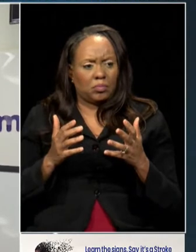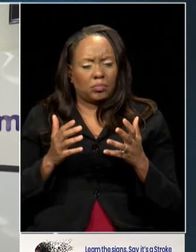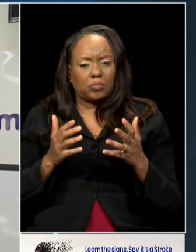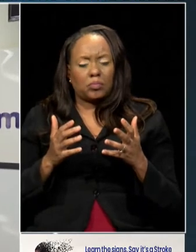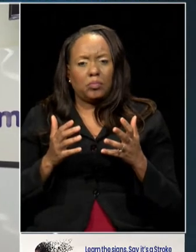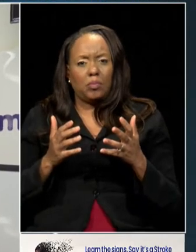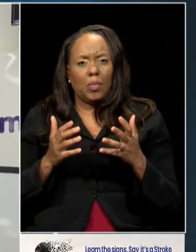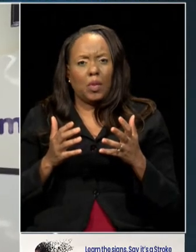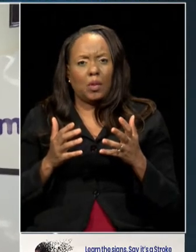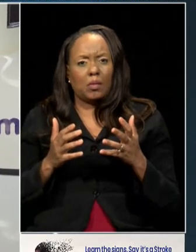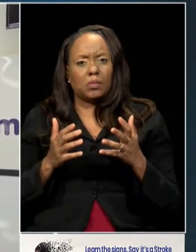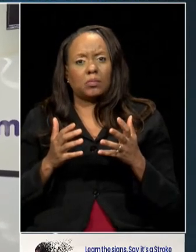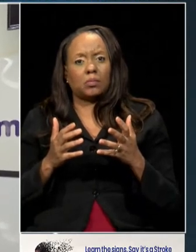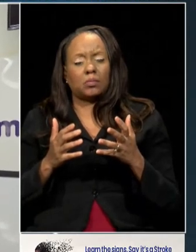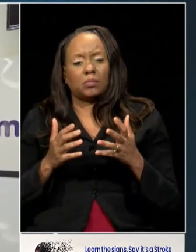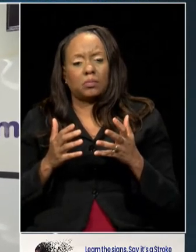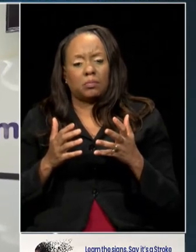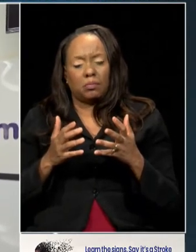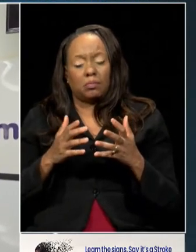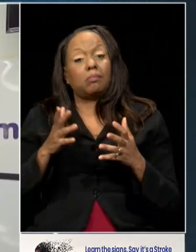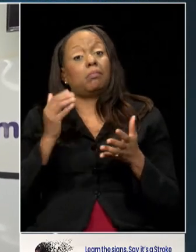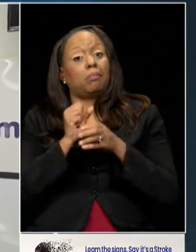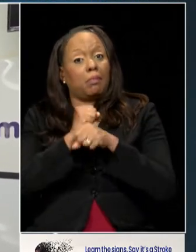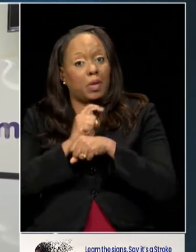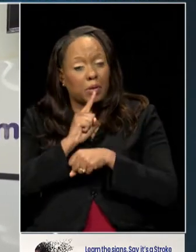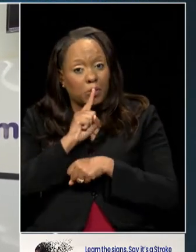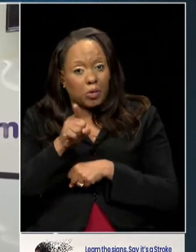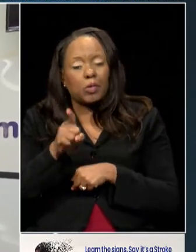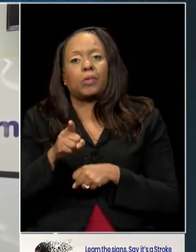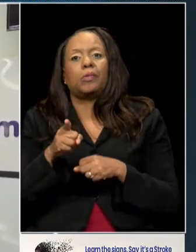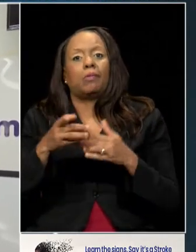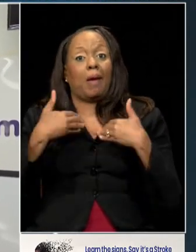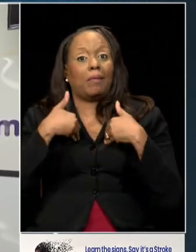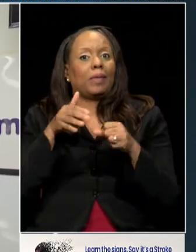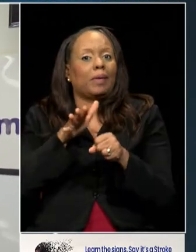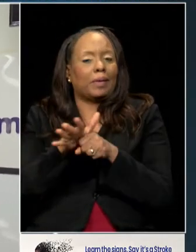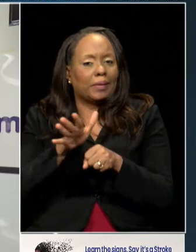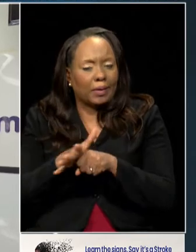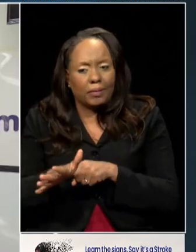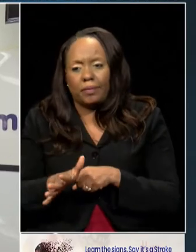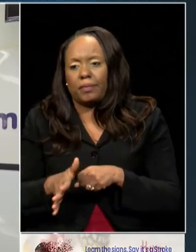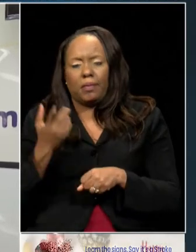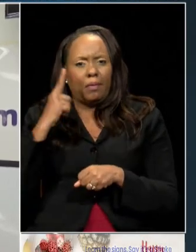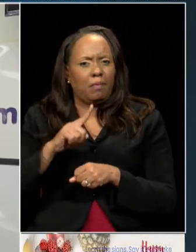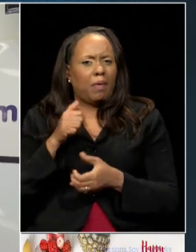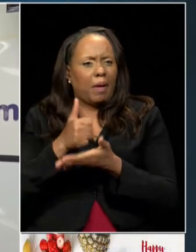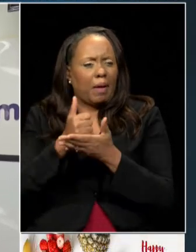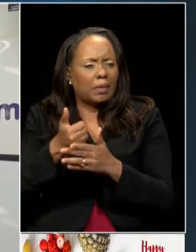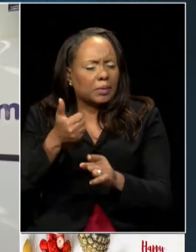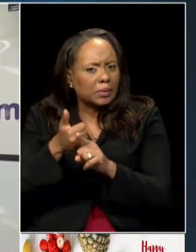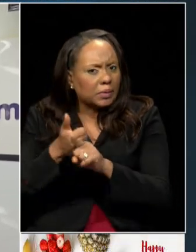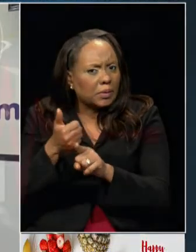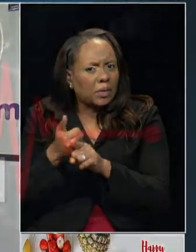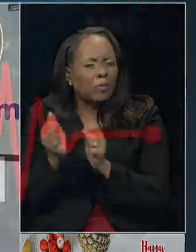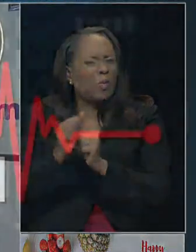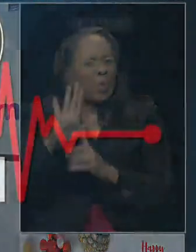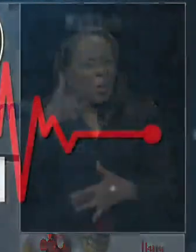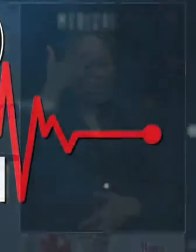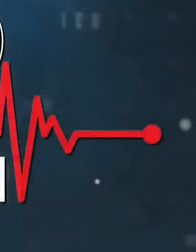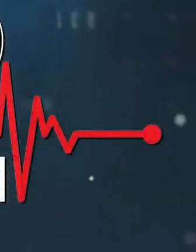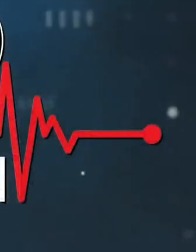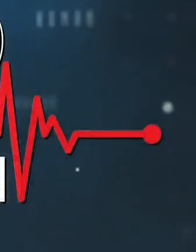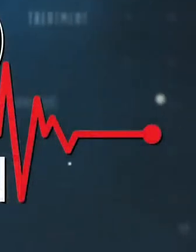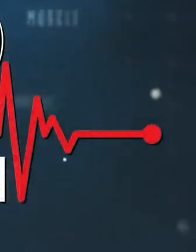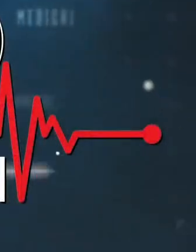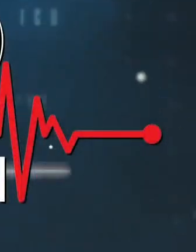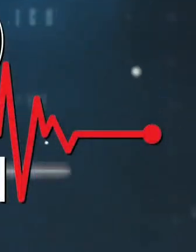patients are properly equipped to help with self-management of their chronic diseases.